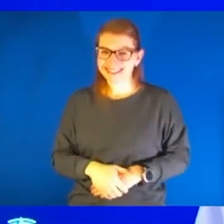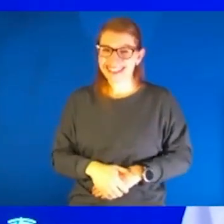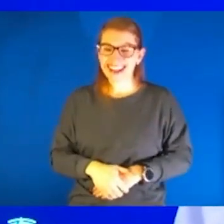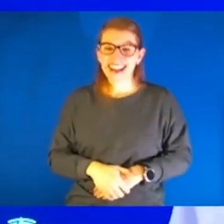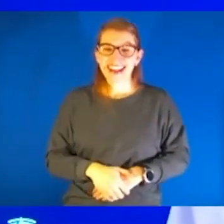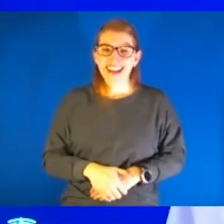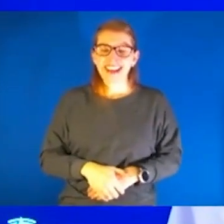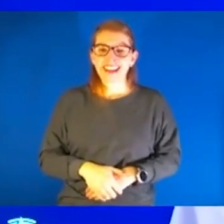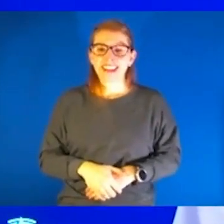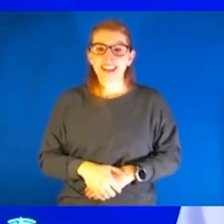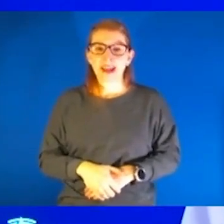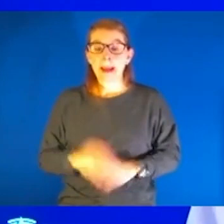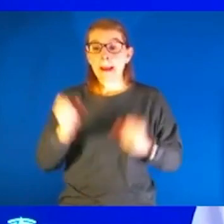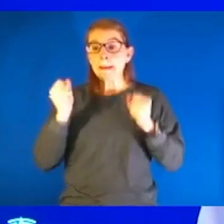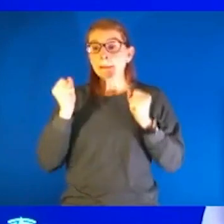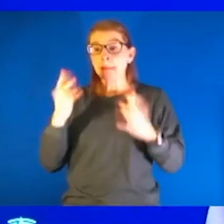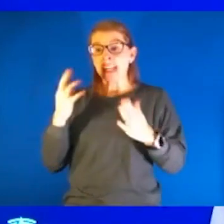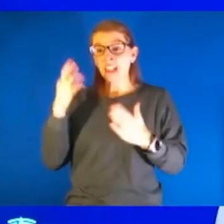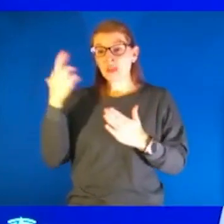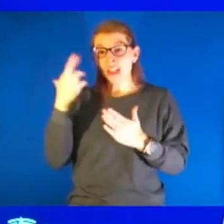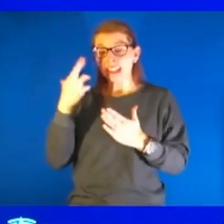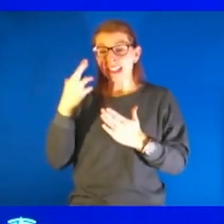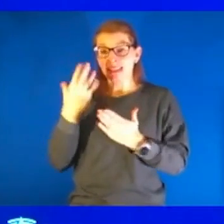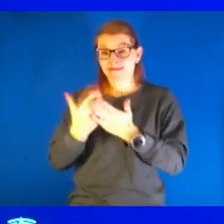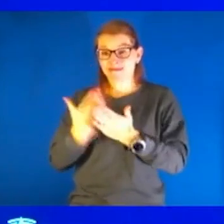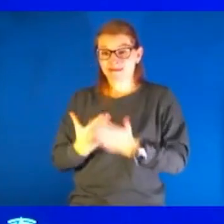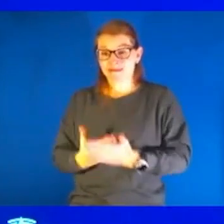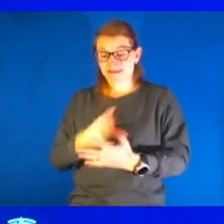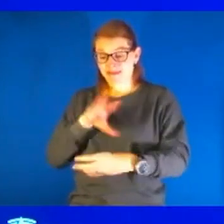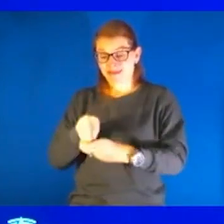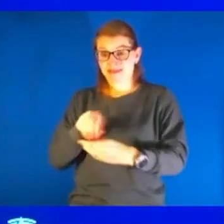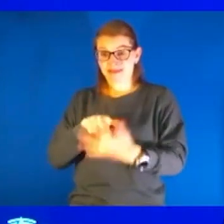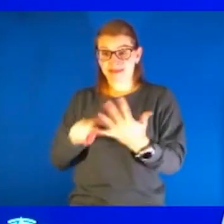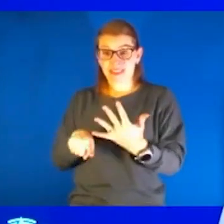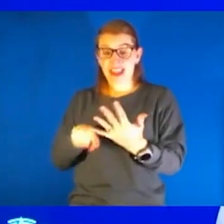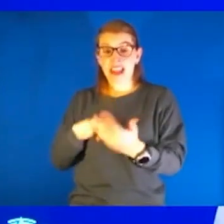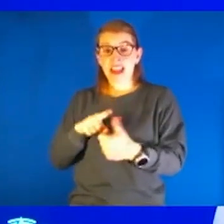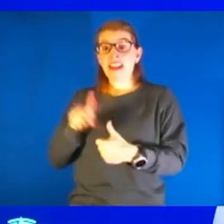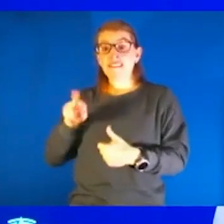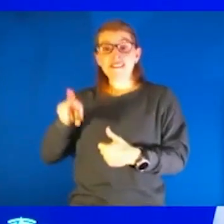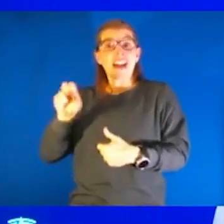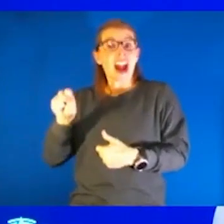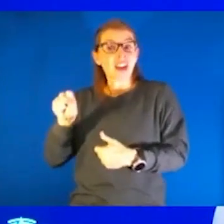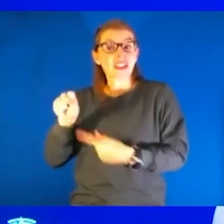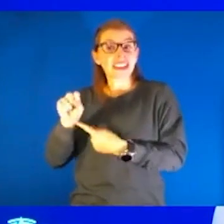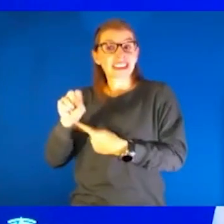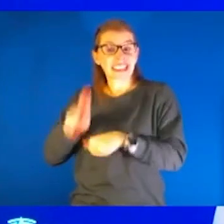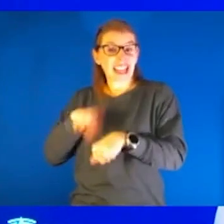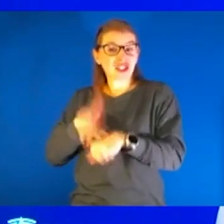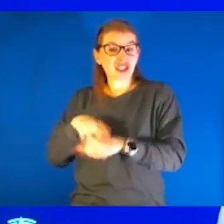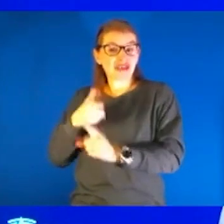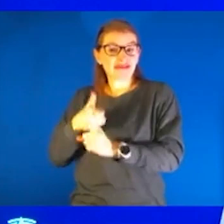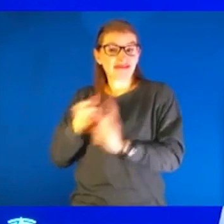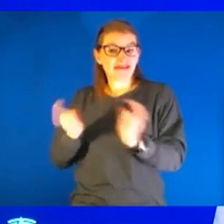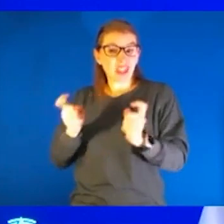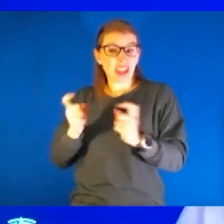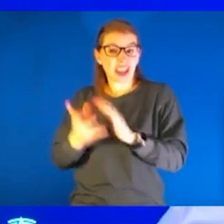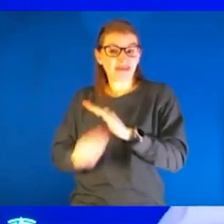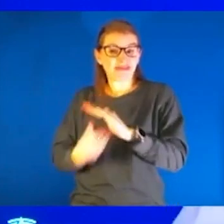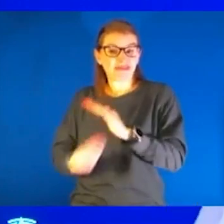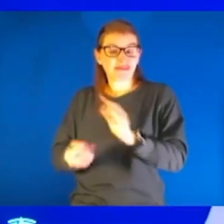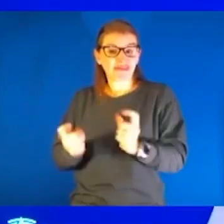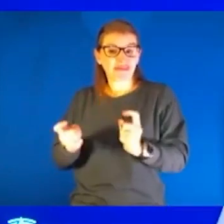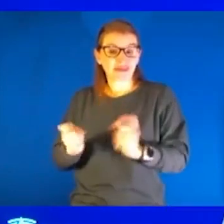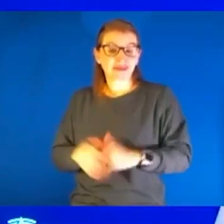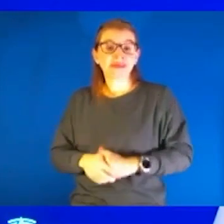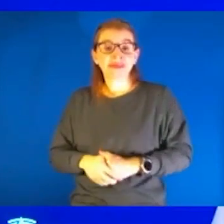multifactorial reason here. First of all, the nature of the virus itself. It does mutate. It is difficult. We